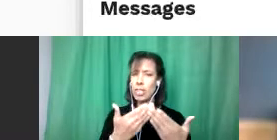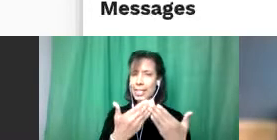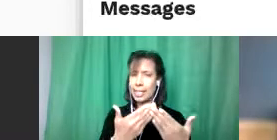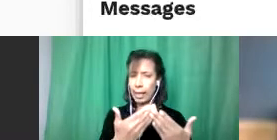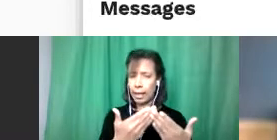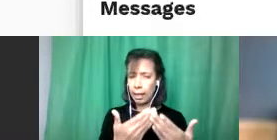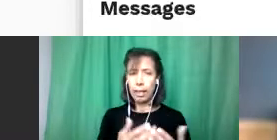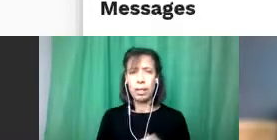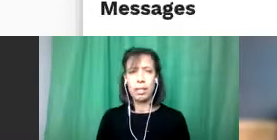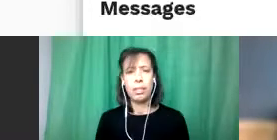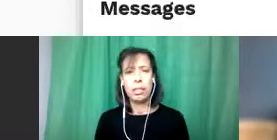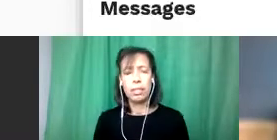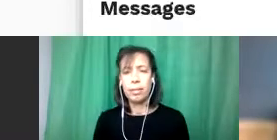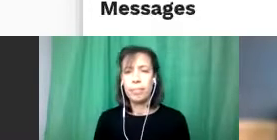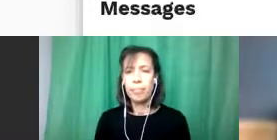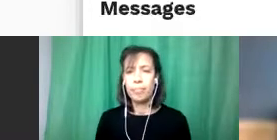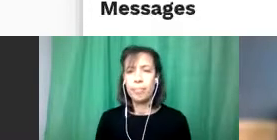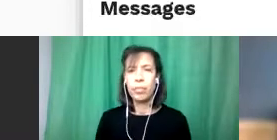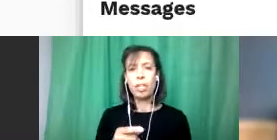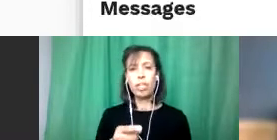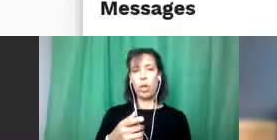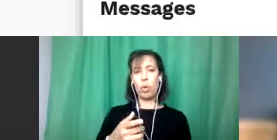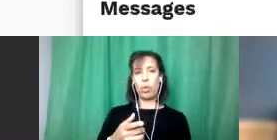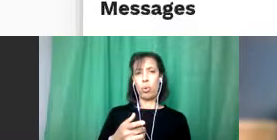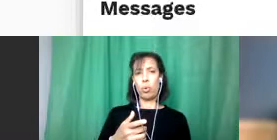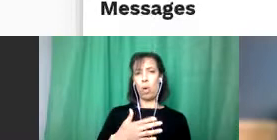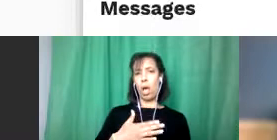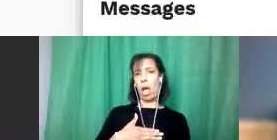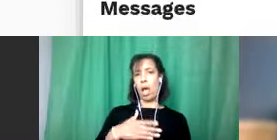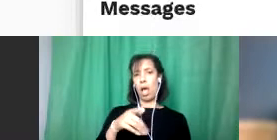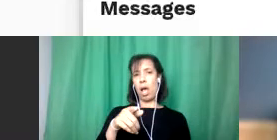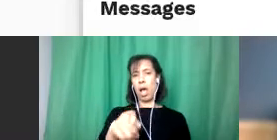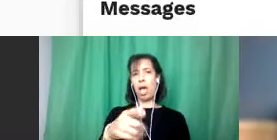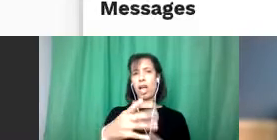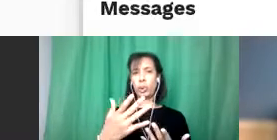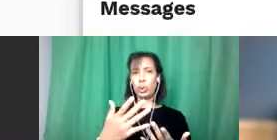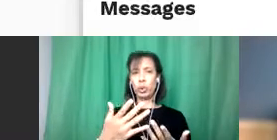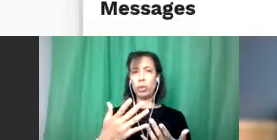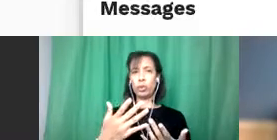this journal article. Excuse the noise, I've got somebody drilling upstairs.